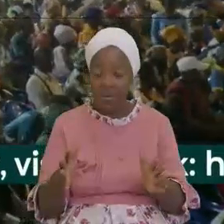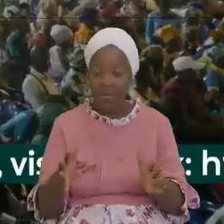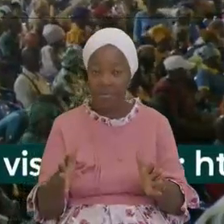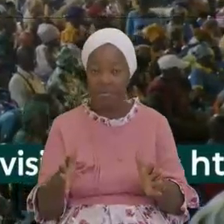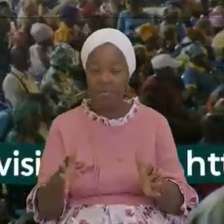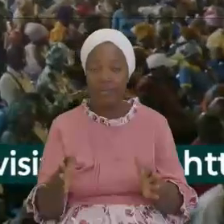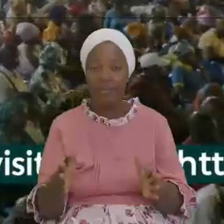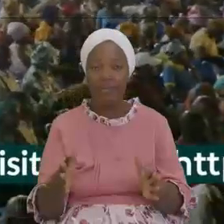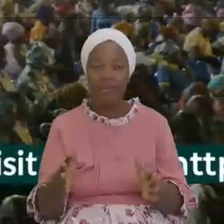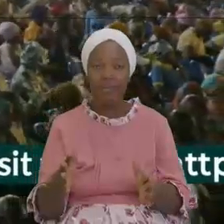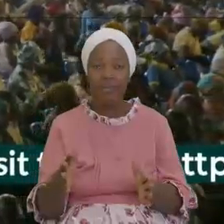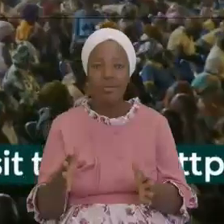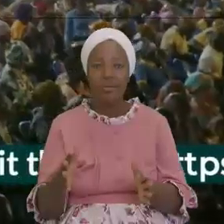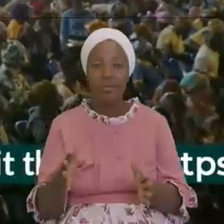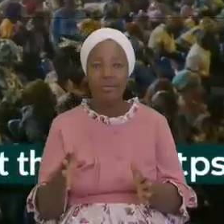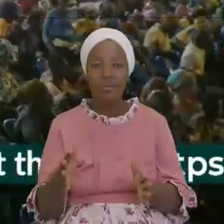finished?